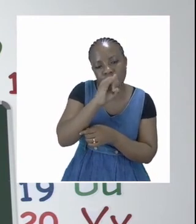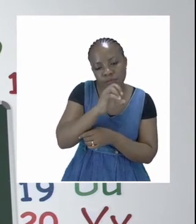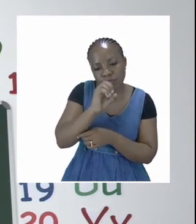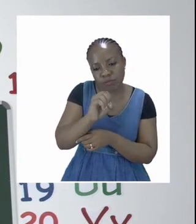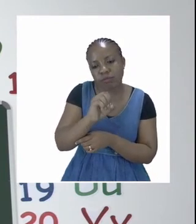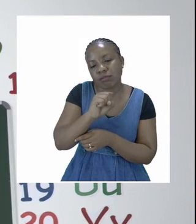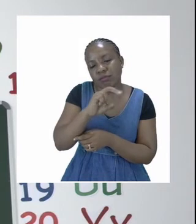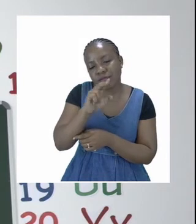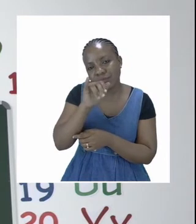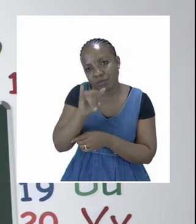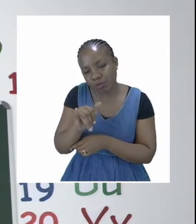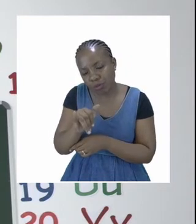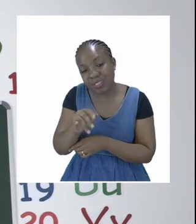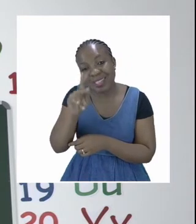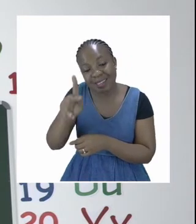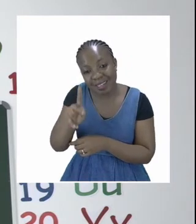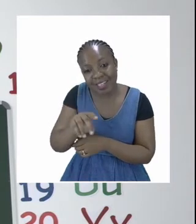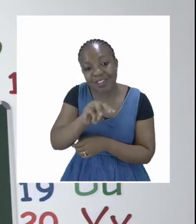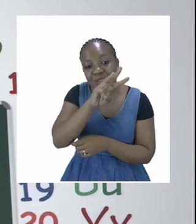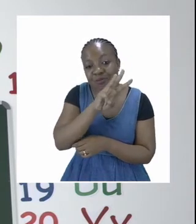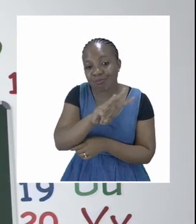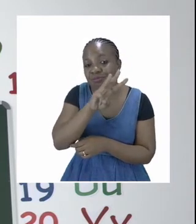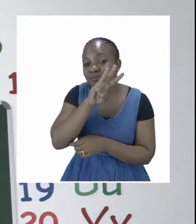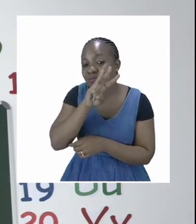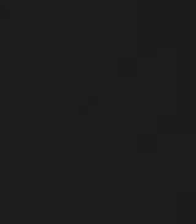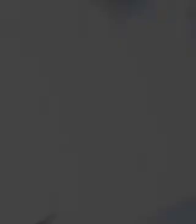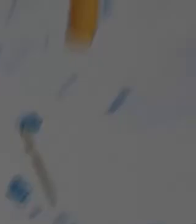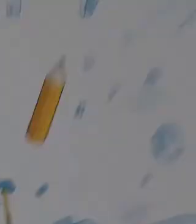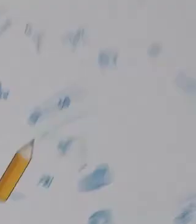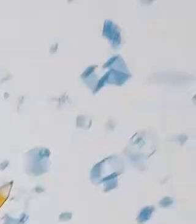our website, Zoshi Online.